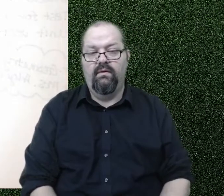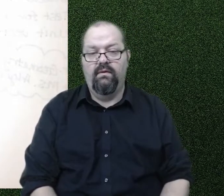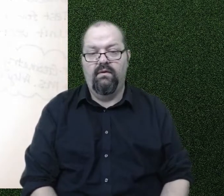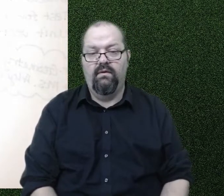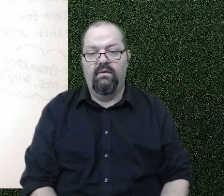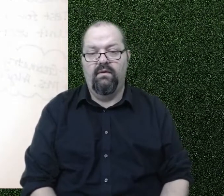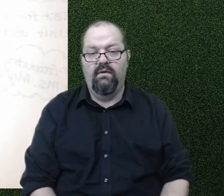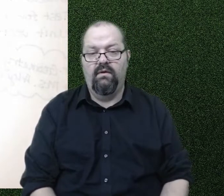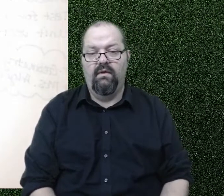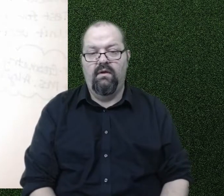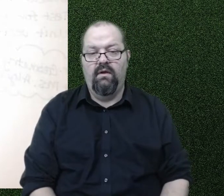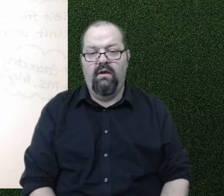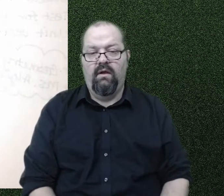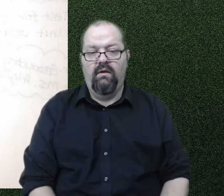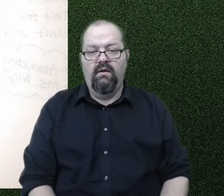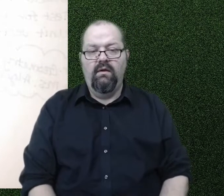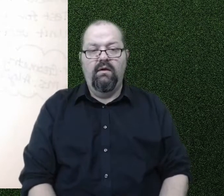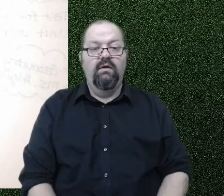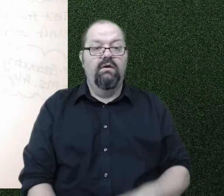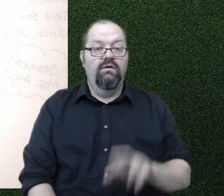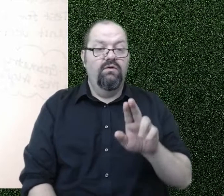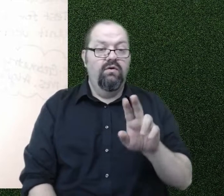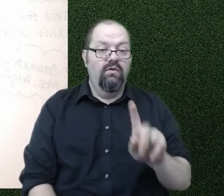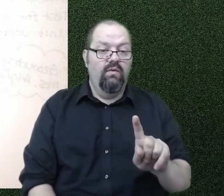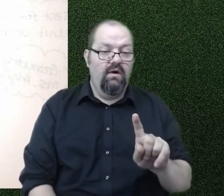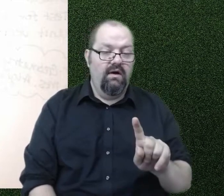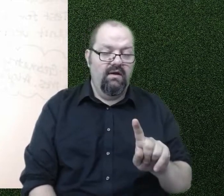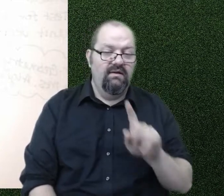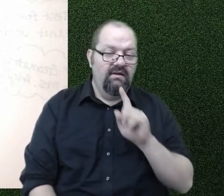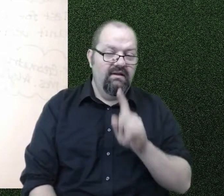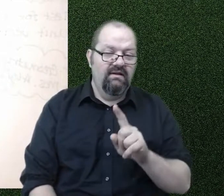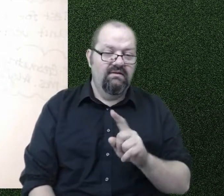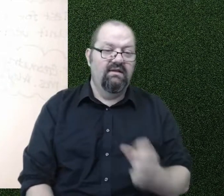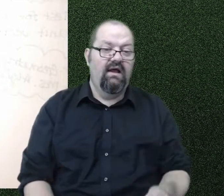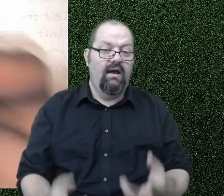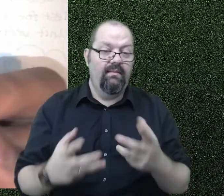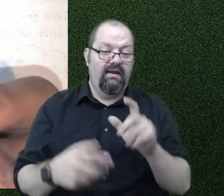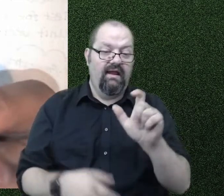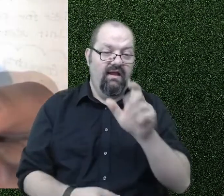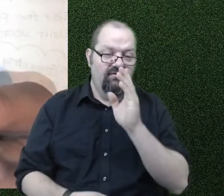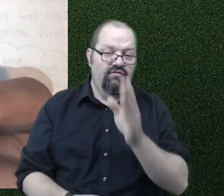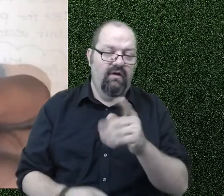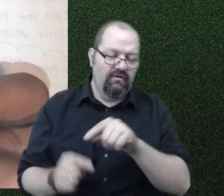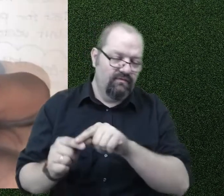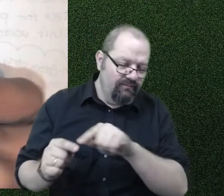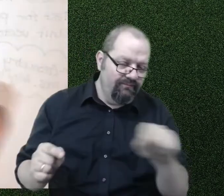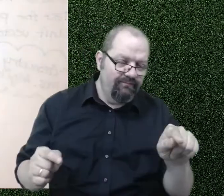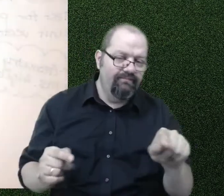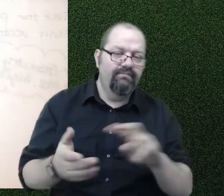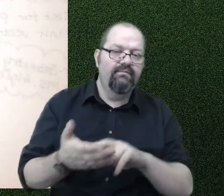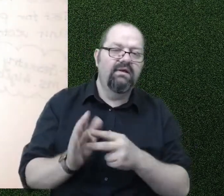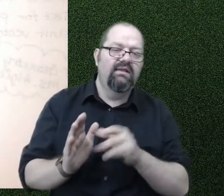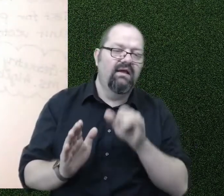Well, u1 is the number of units I go in the x direction to get here. So this is u1.